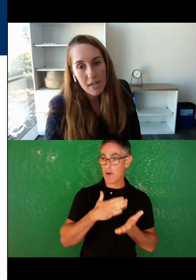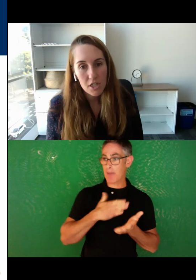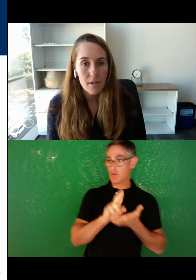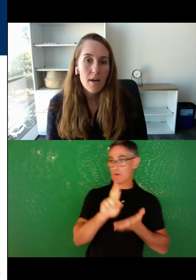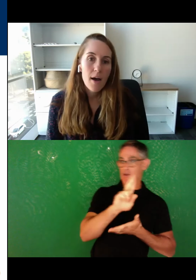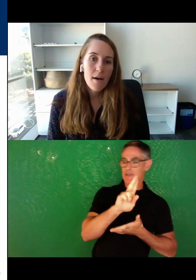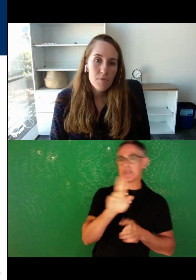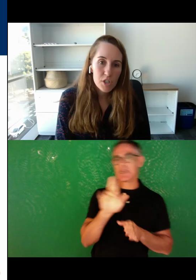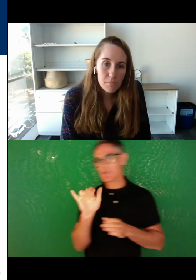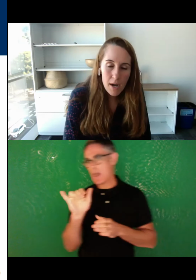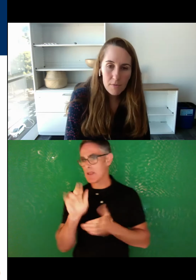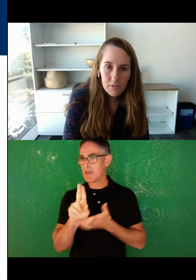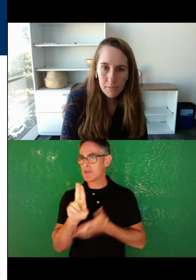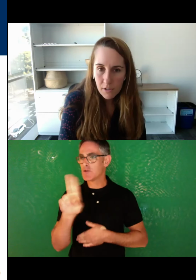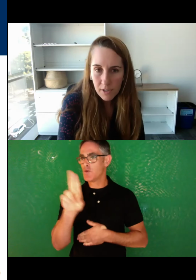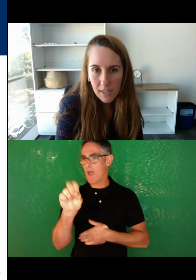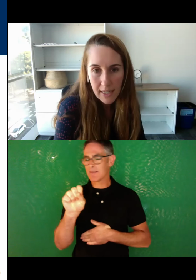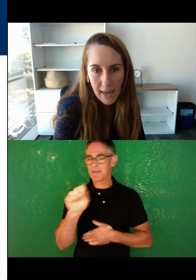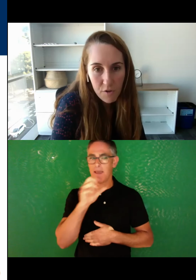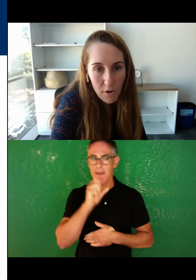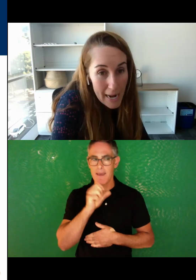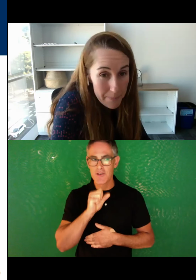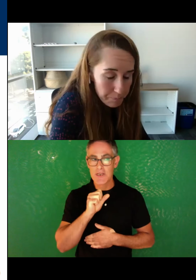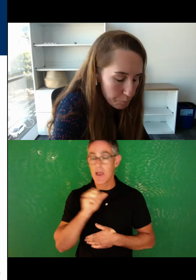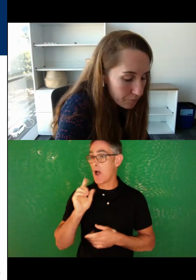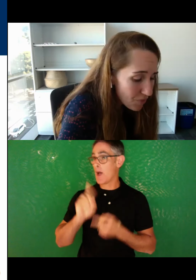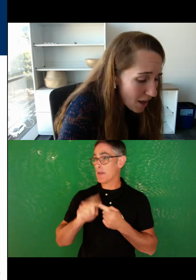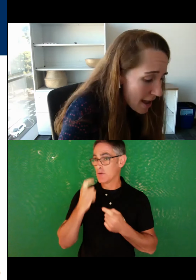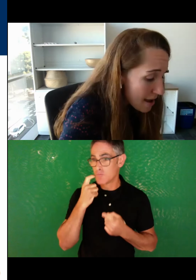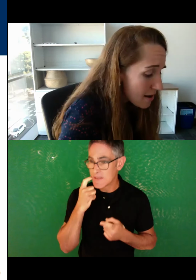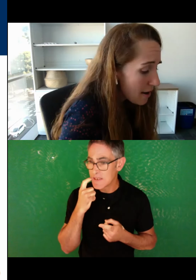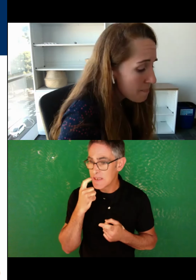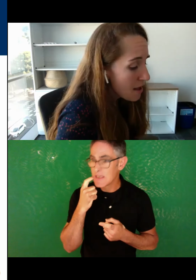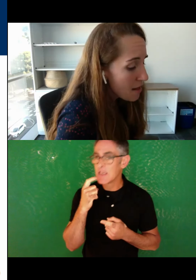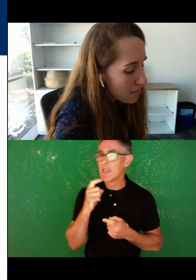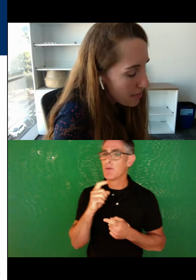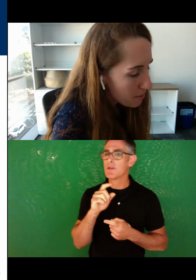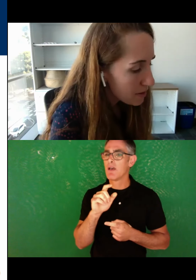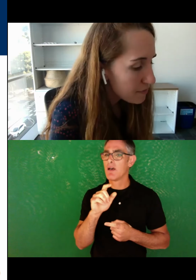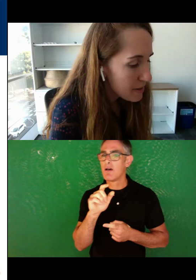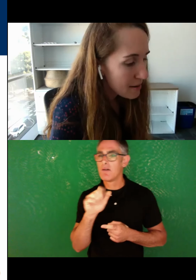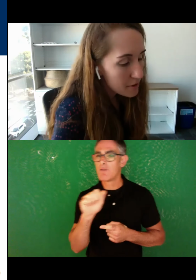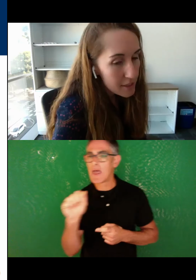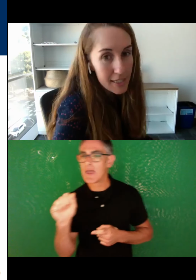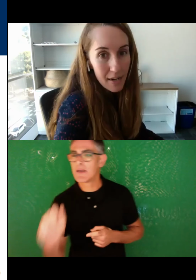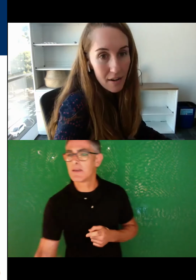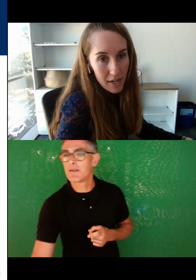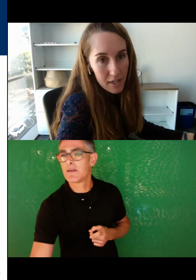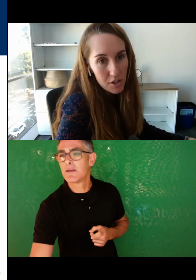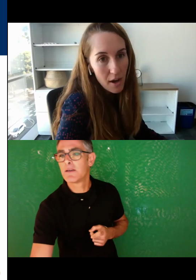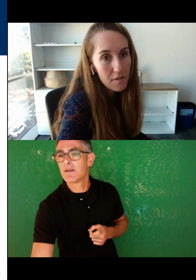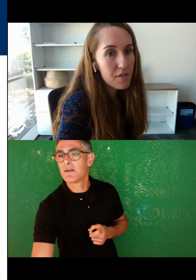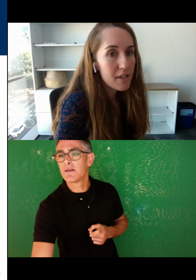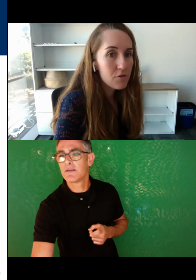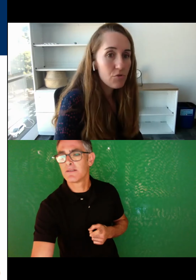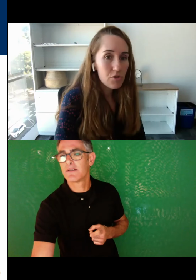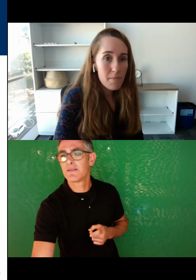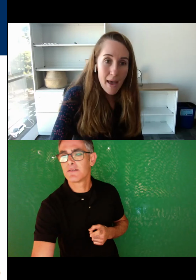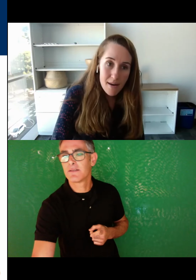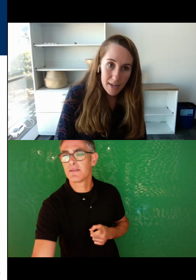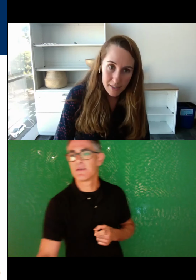US Aging, which was until recently N4A. And we've been able to take advantage of